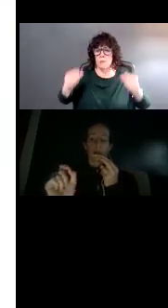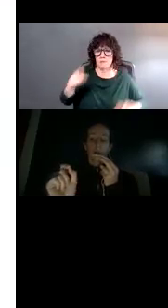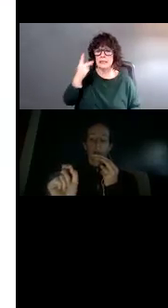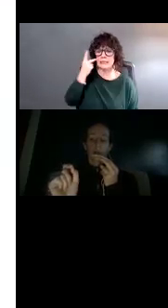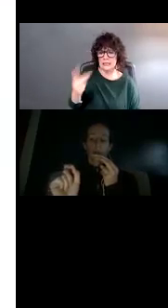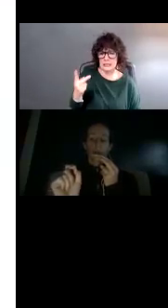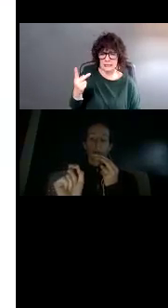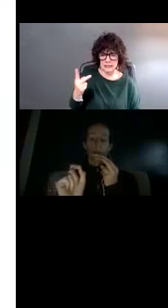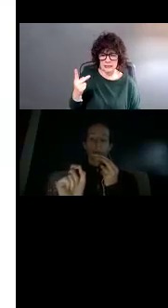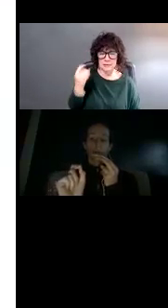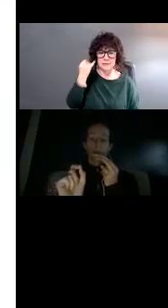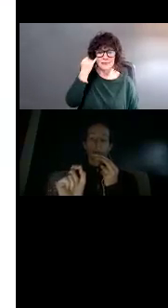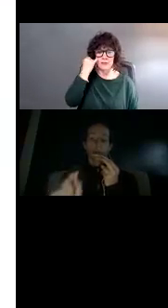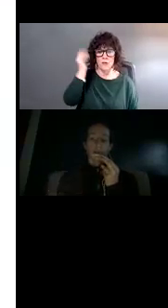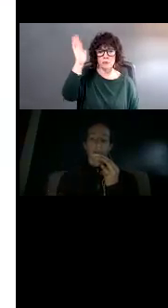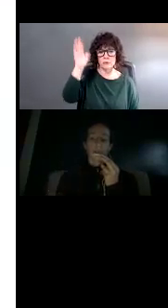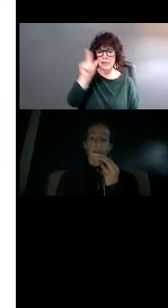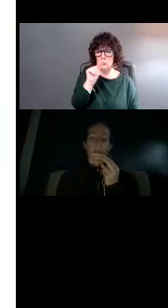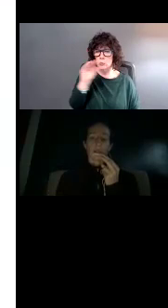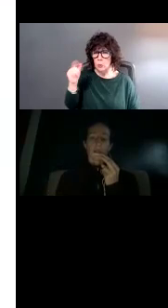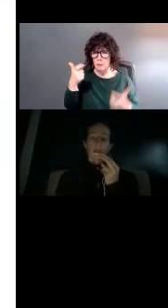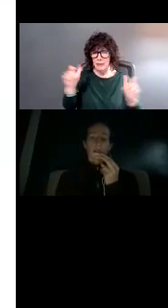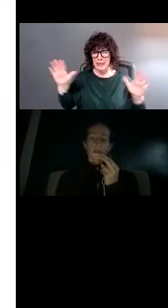size in the Zoom. So you can, there should be